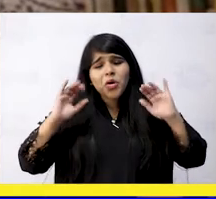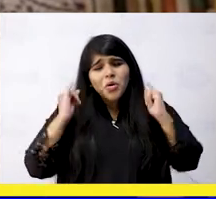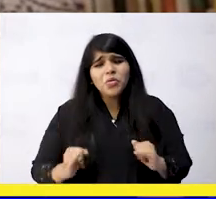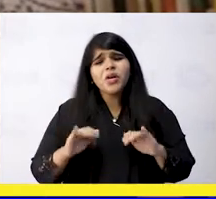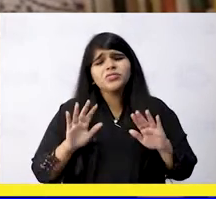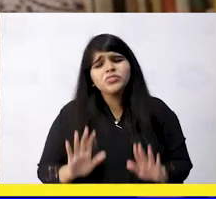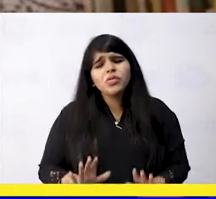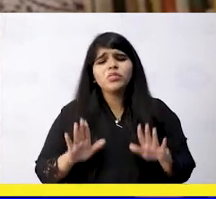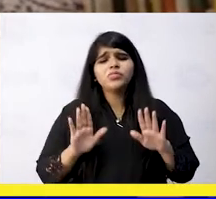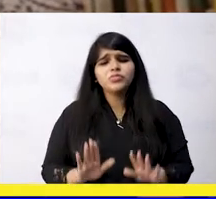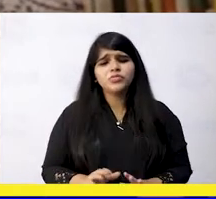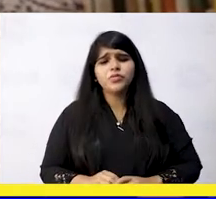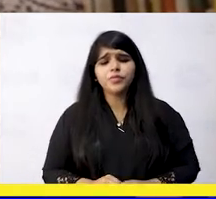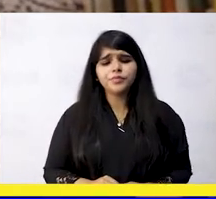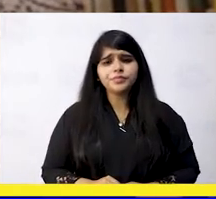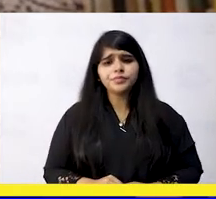Really slowly.